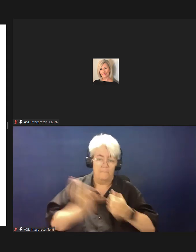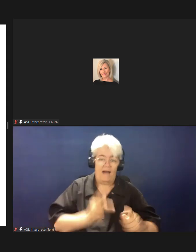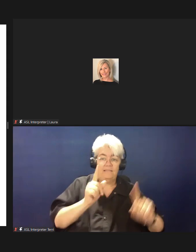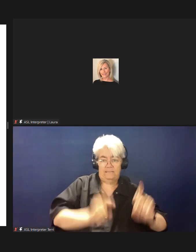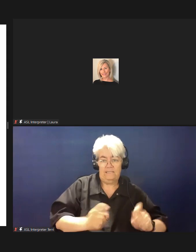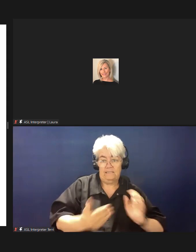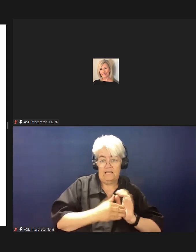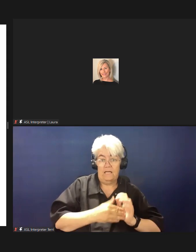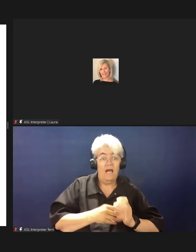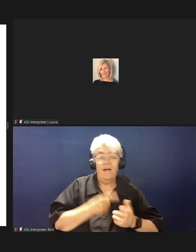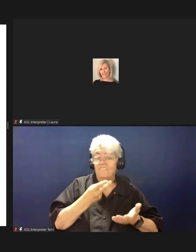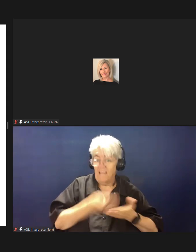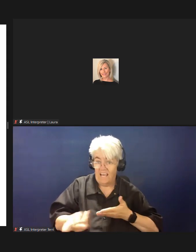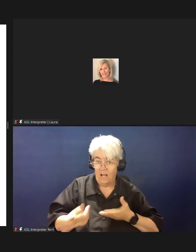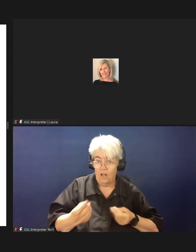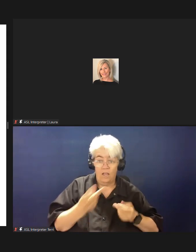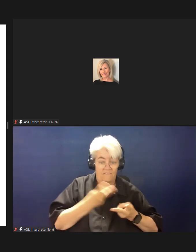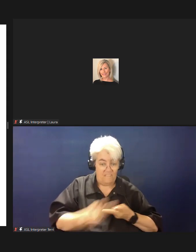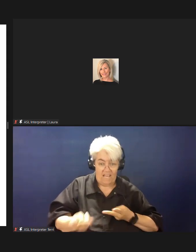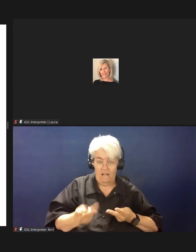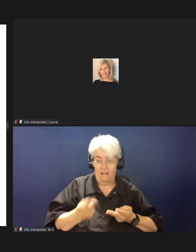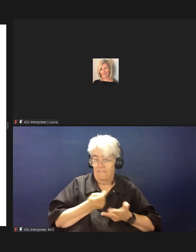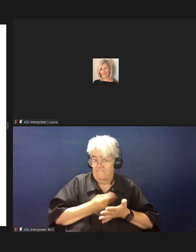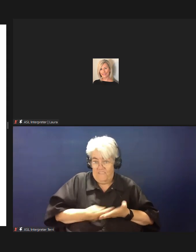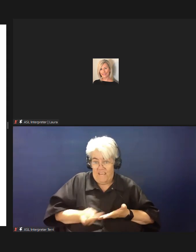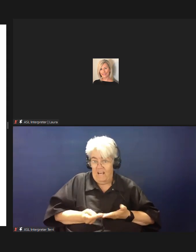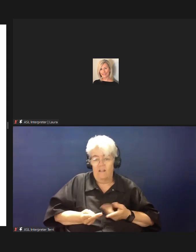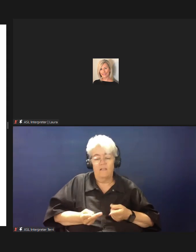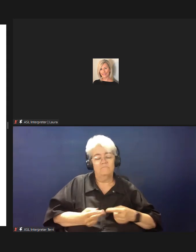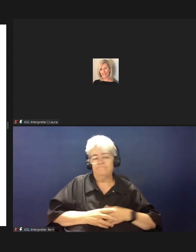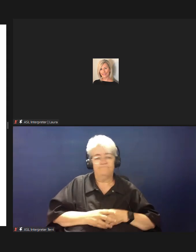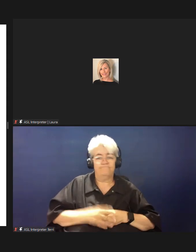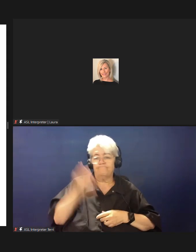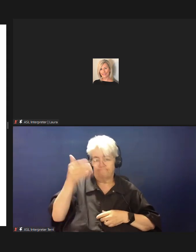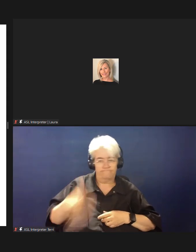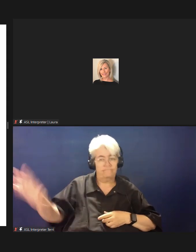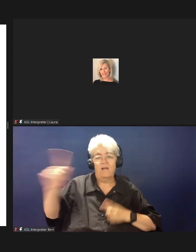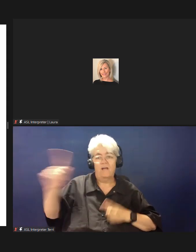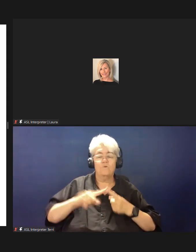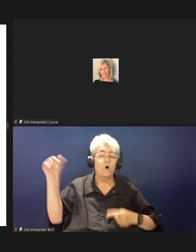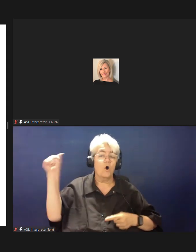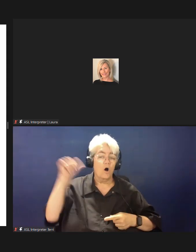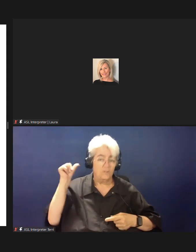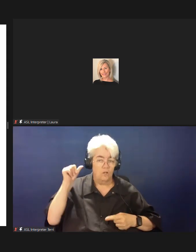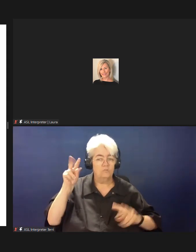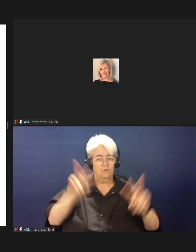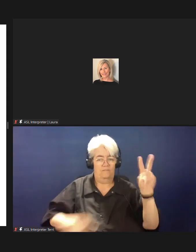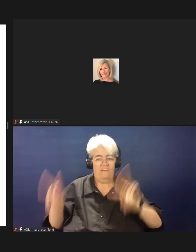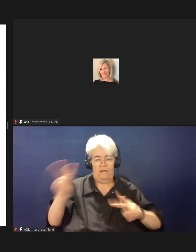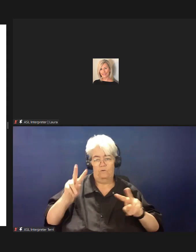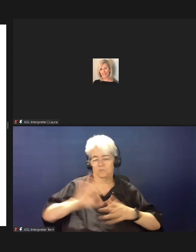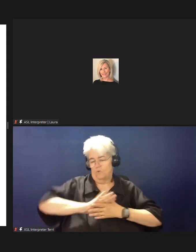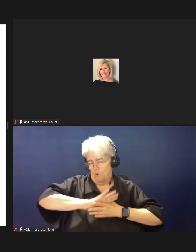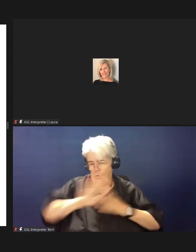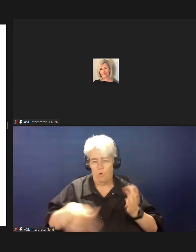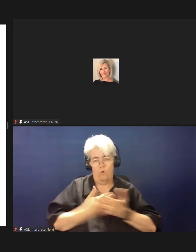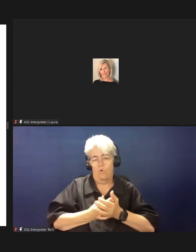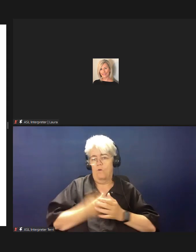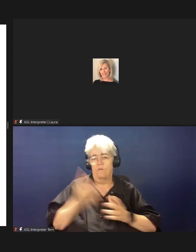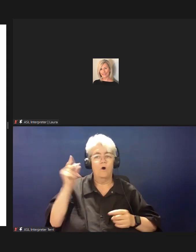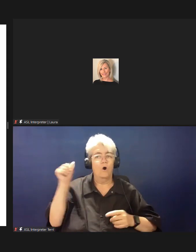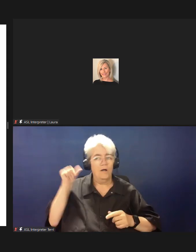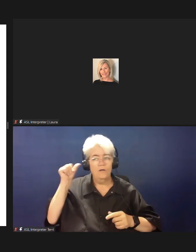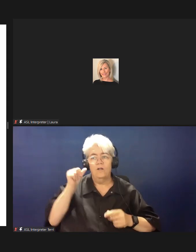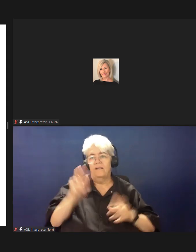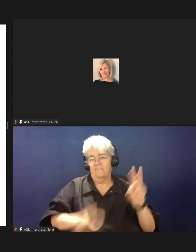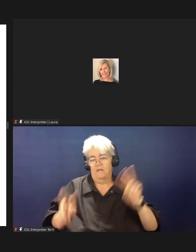passed, then the child is referred for a complete audiological evaluation. And you're going to want to support